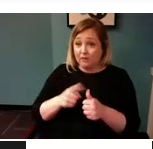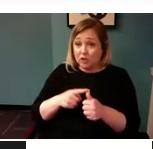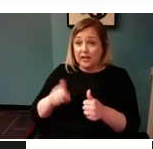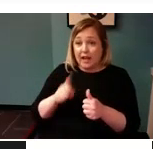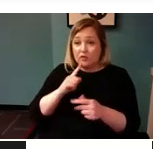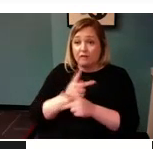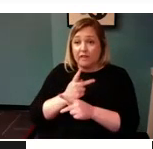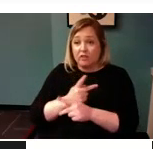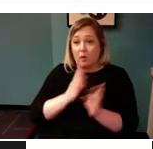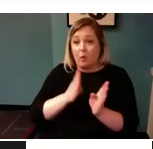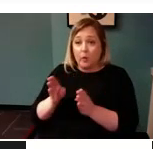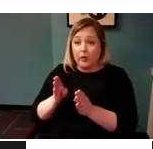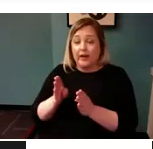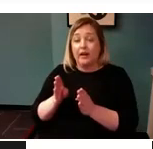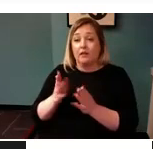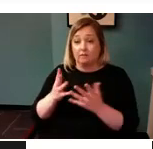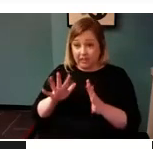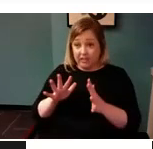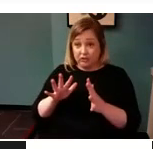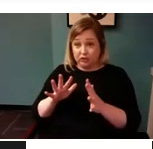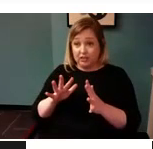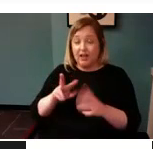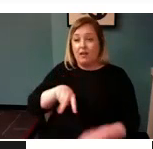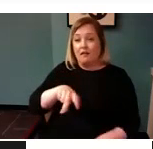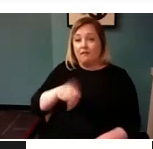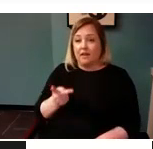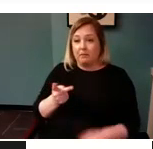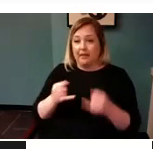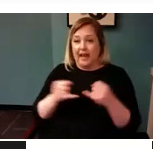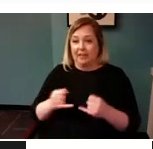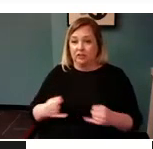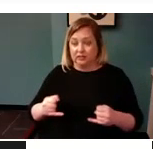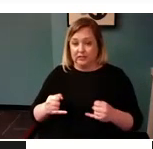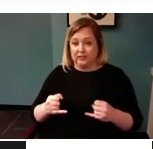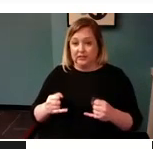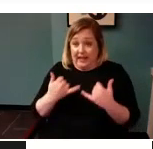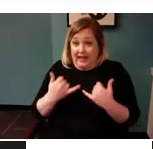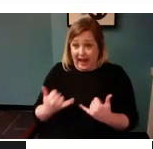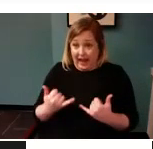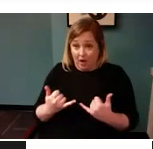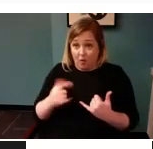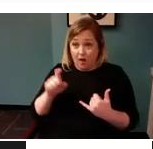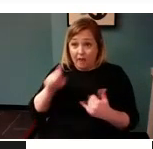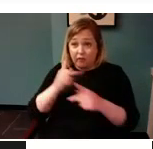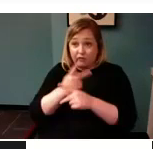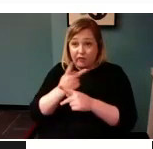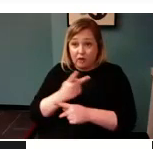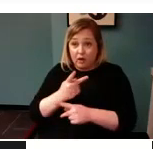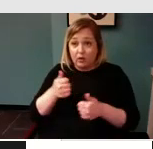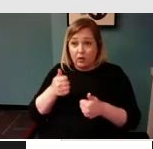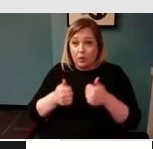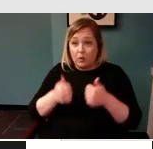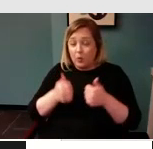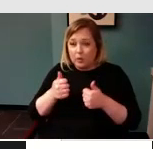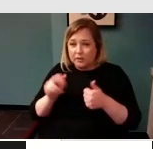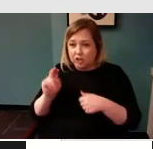need to reverse all the edges, and then once we have those edges we now need to figure out all of the nodes that are connected to our particular graph.